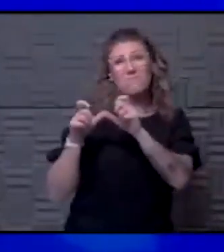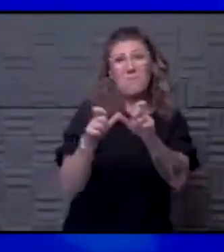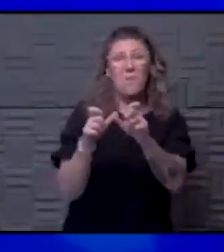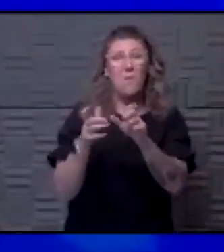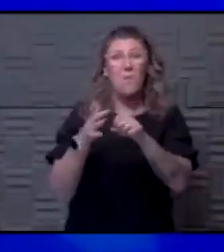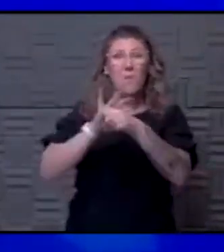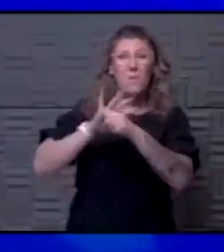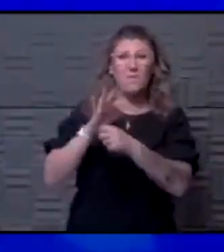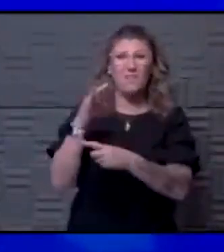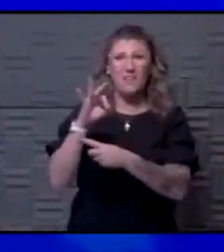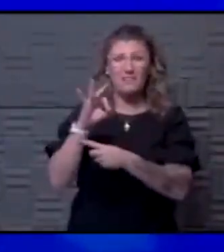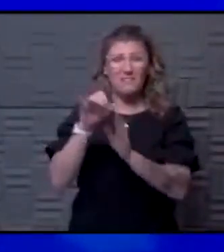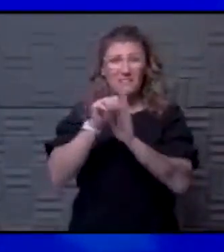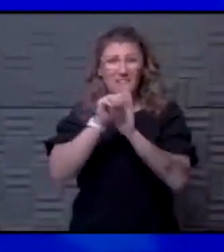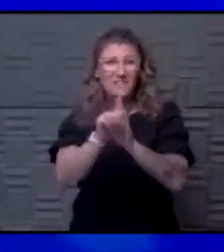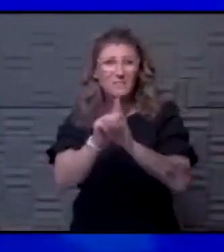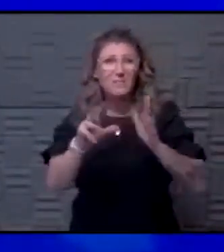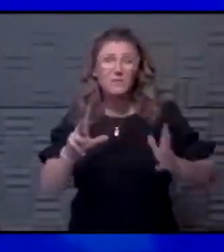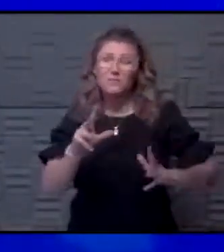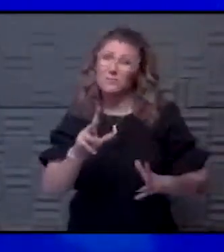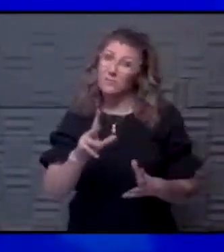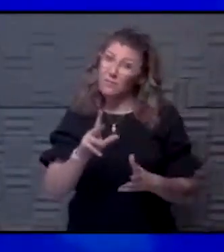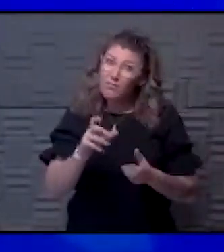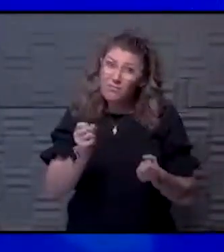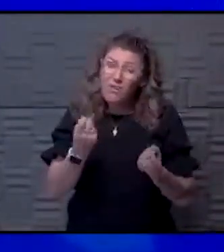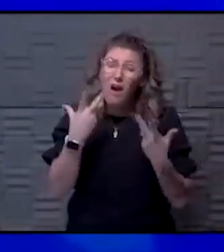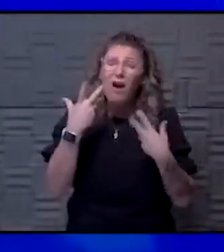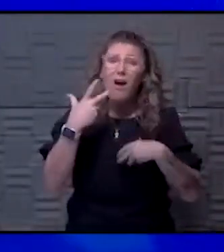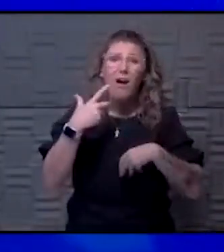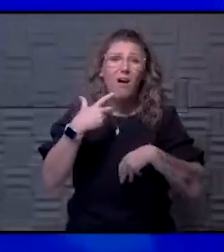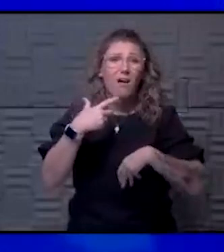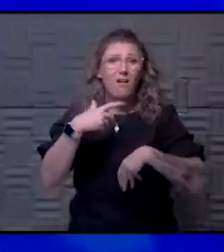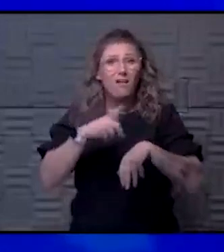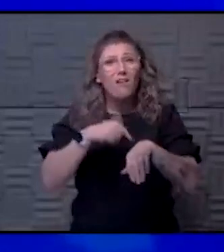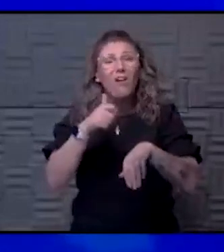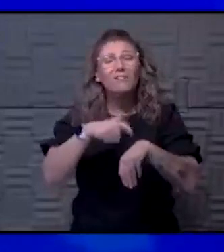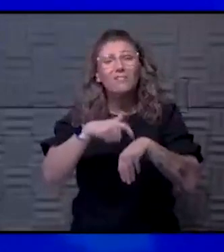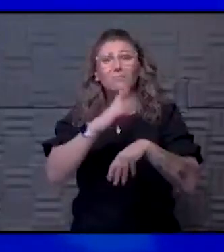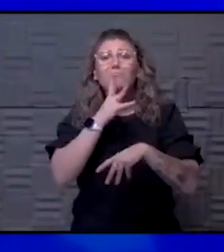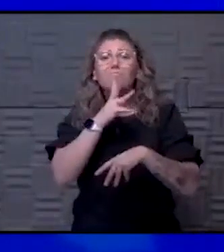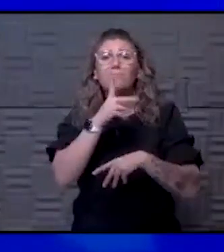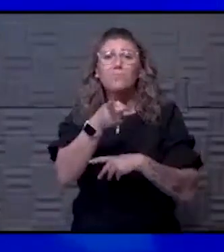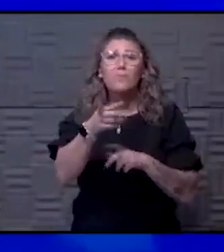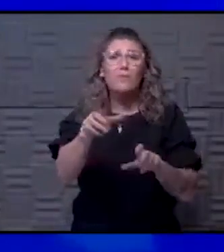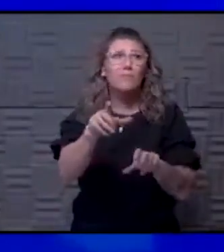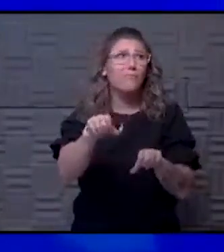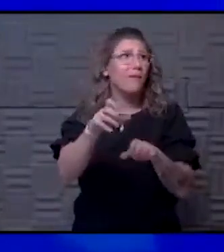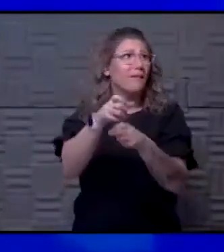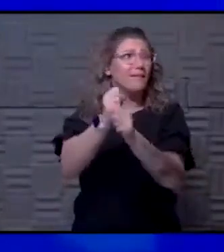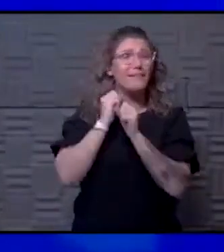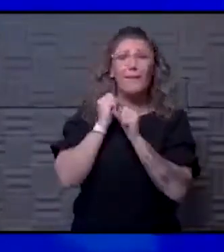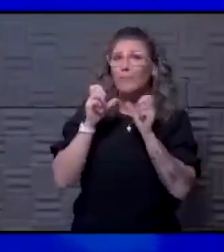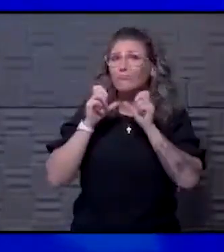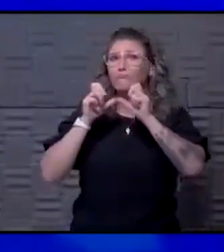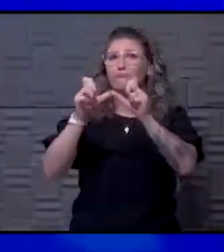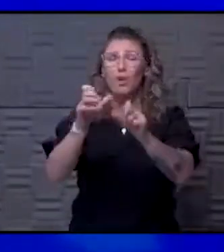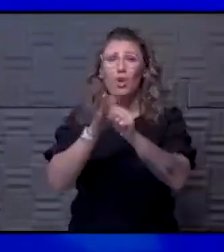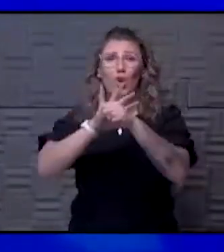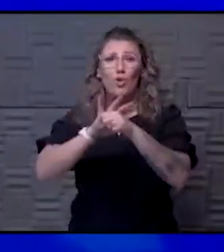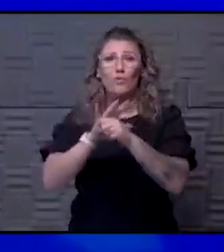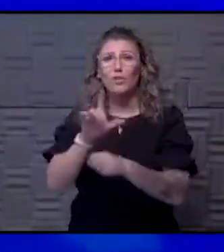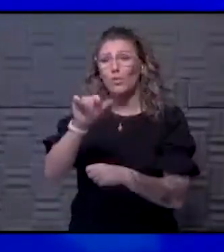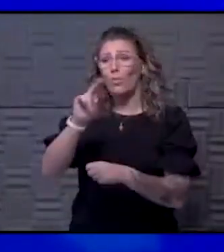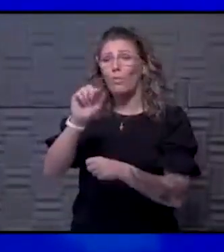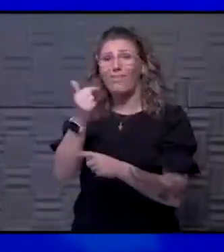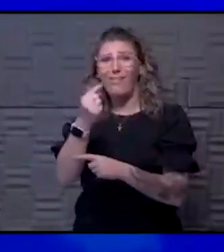deal, and we've spent a lot of time talking about it. And remember that you can get long COVID whether you're young or not. Whether you, in fact, more